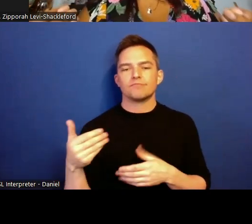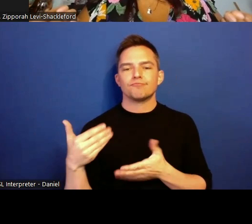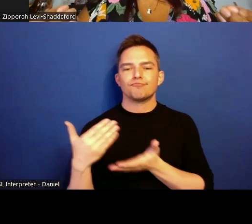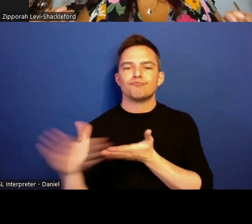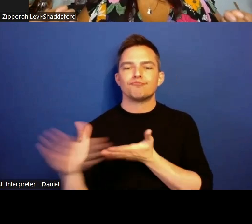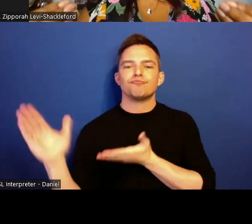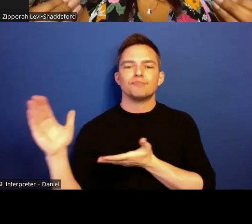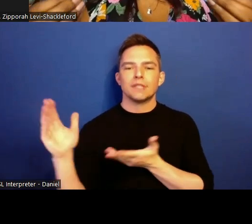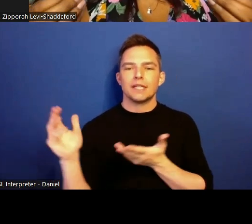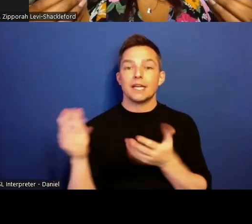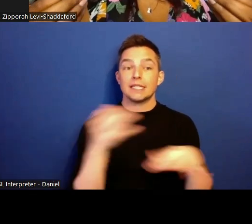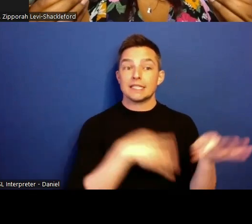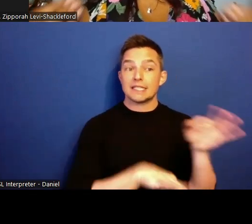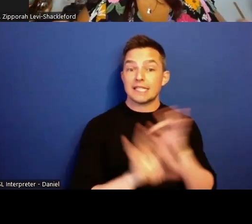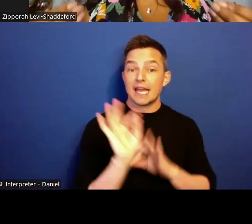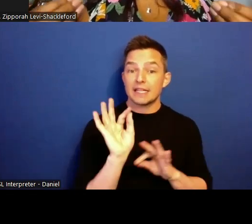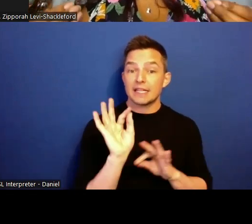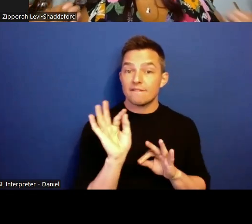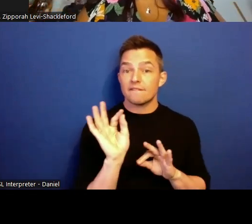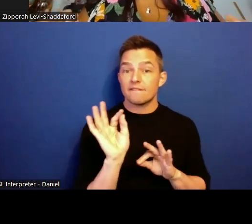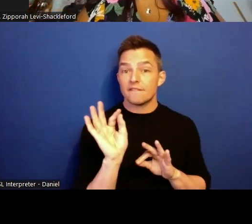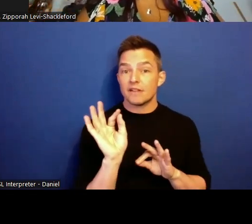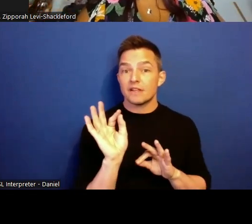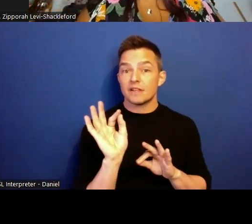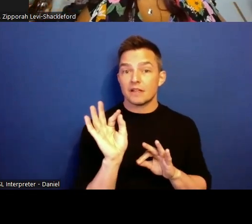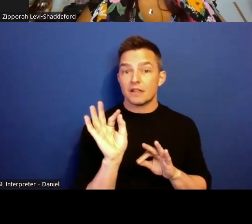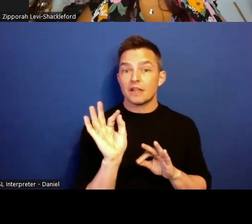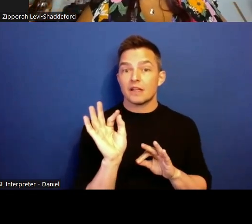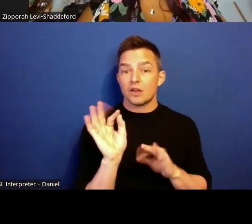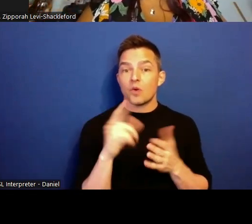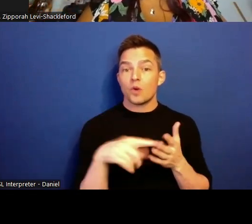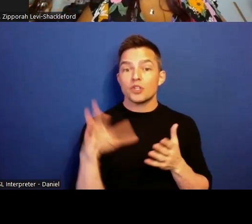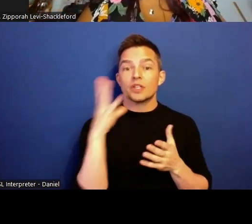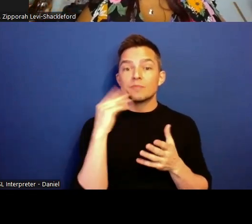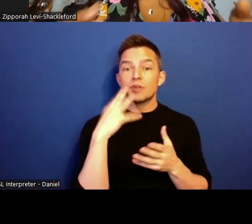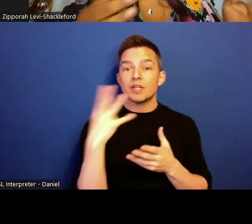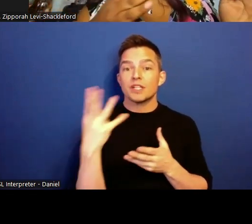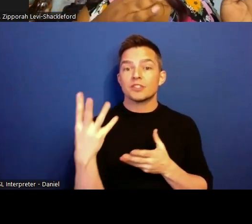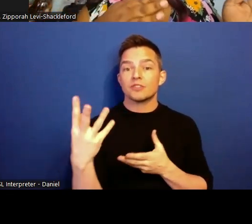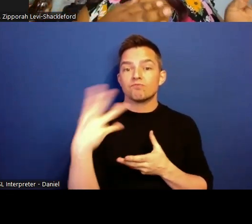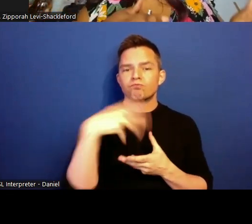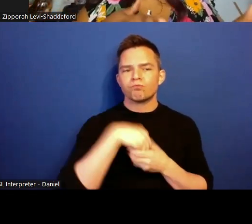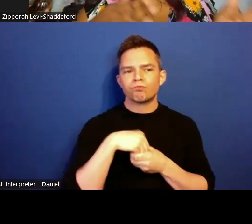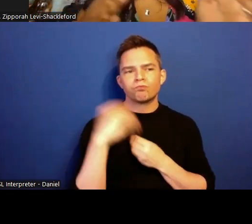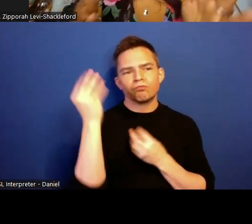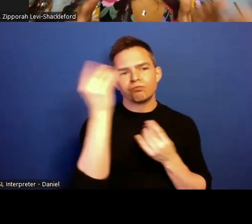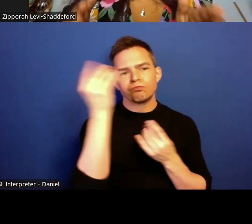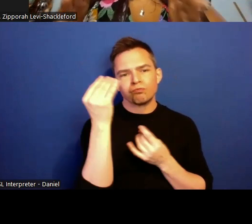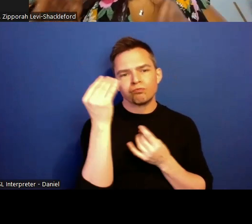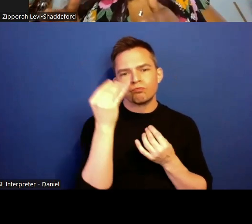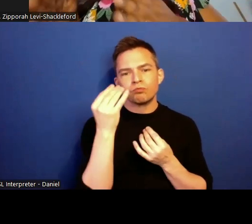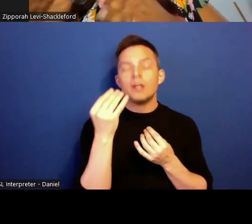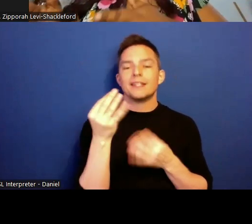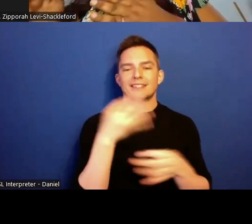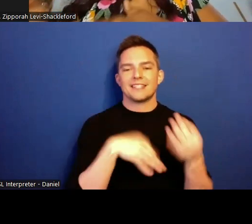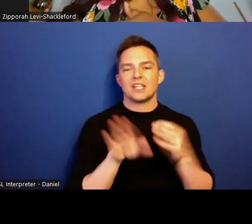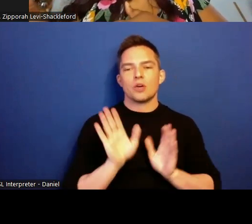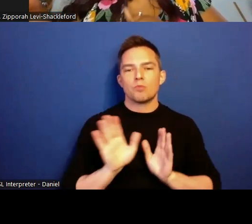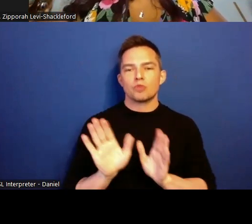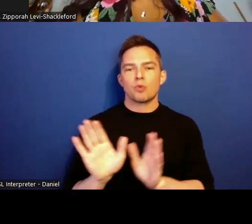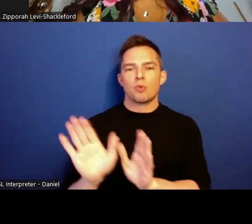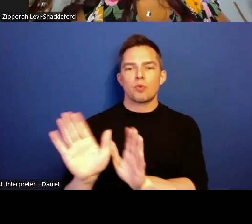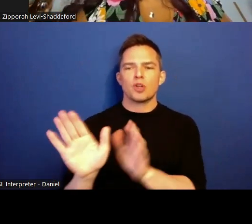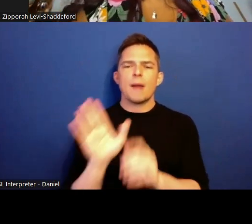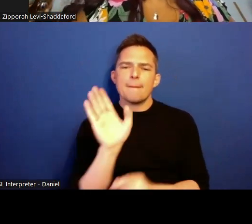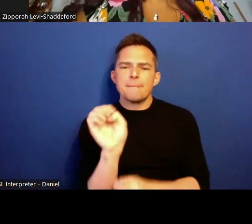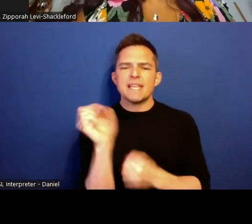And rather than taking what you're experiencing into consideration, you're kind of just pushed to continue to be